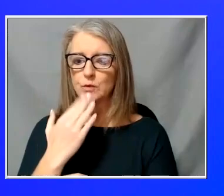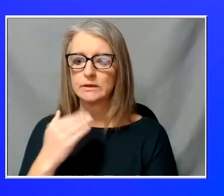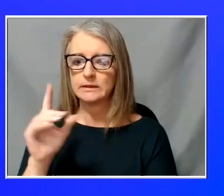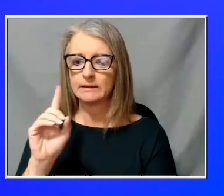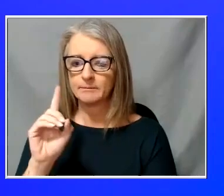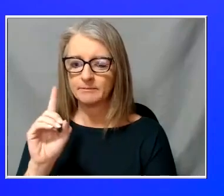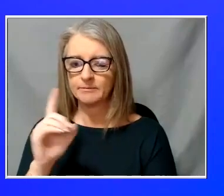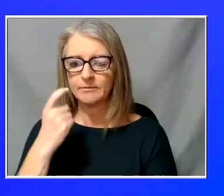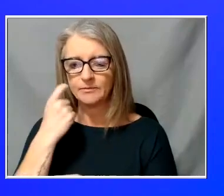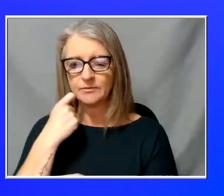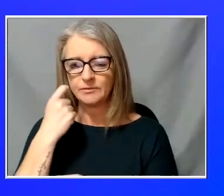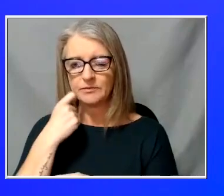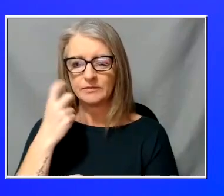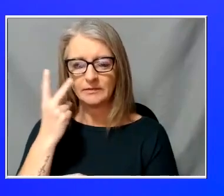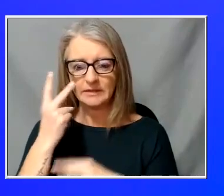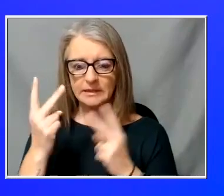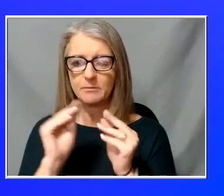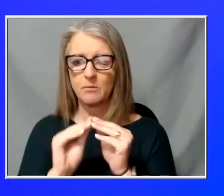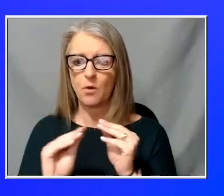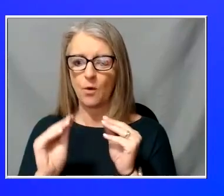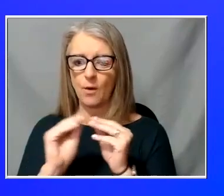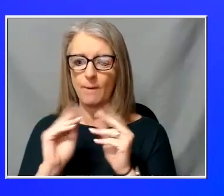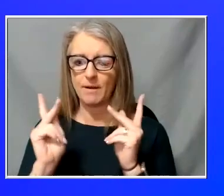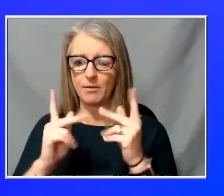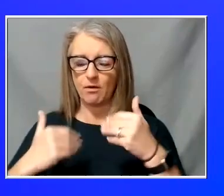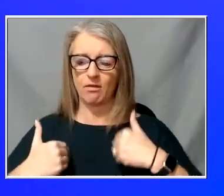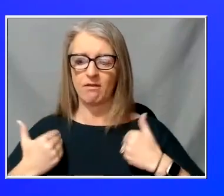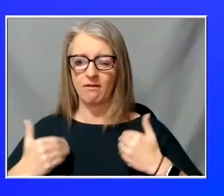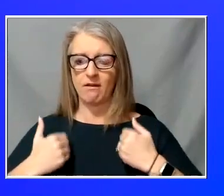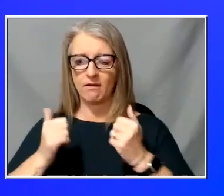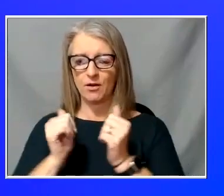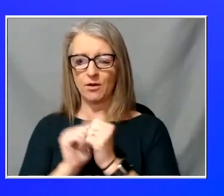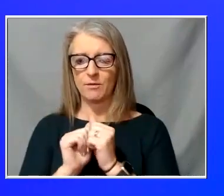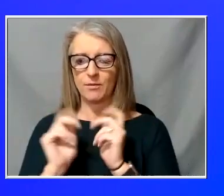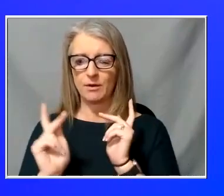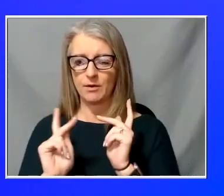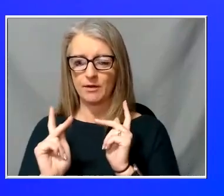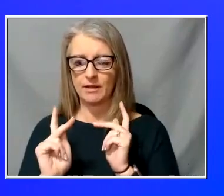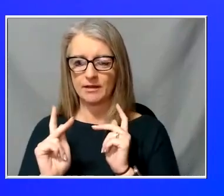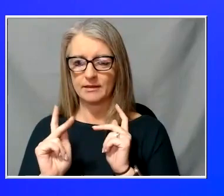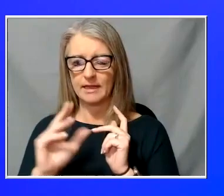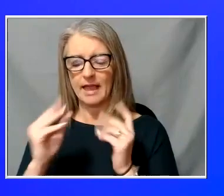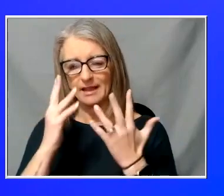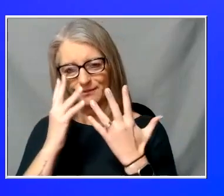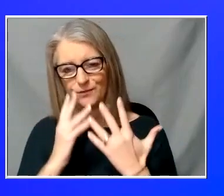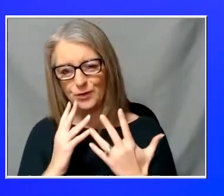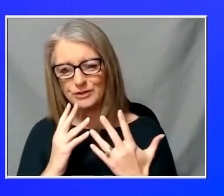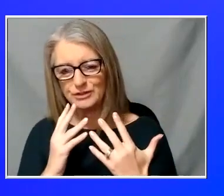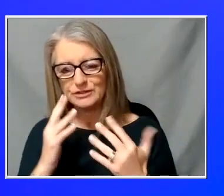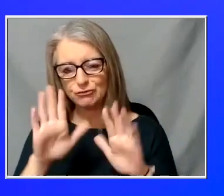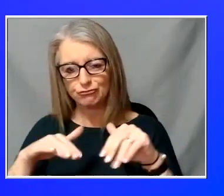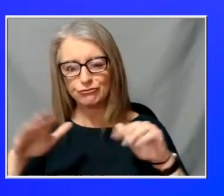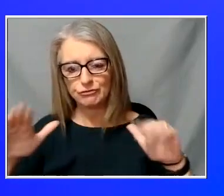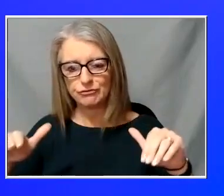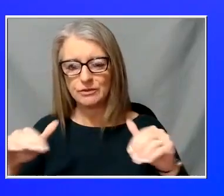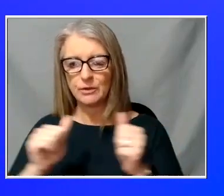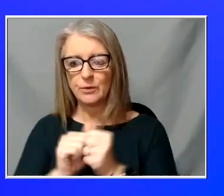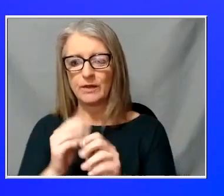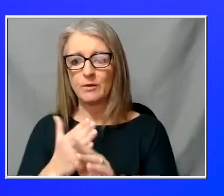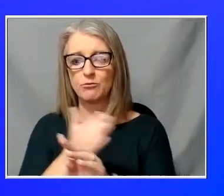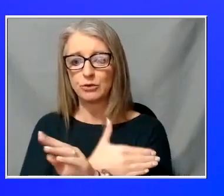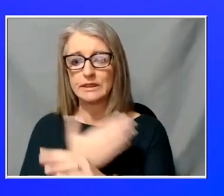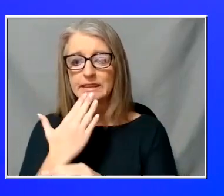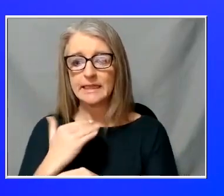year, we are seeing more people, younger people with, and unfortunately, children living with pre-diabetes